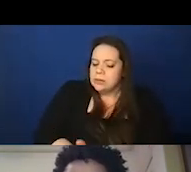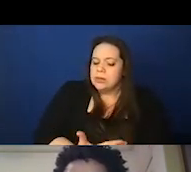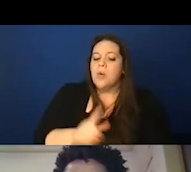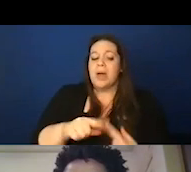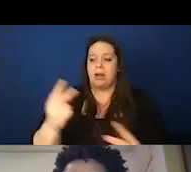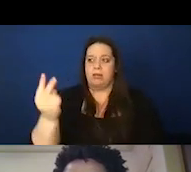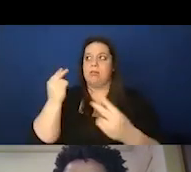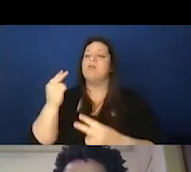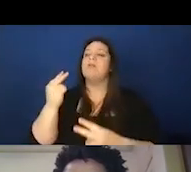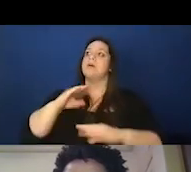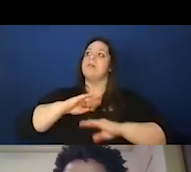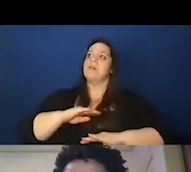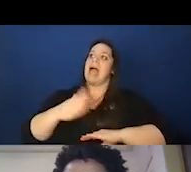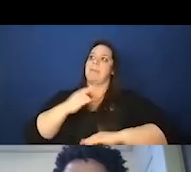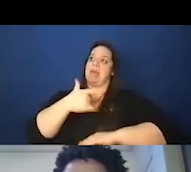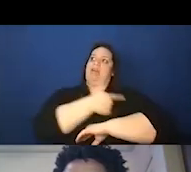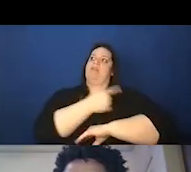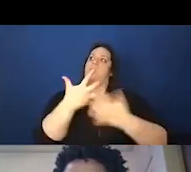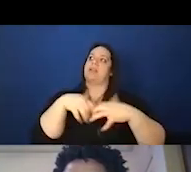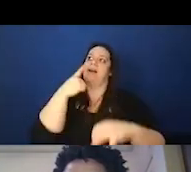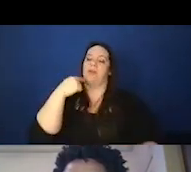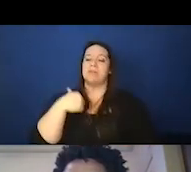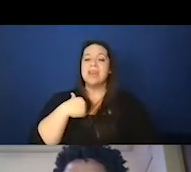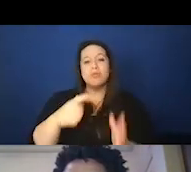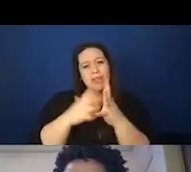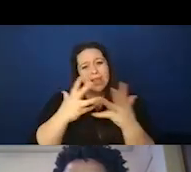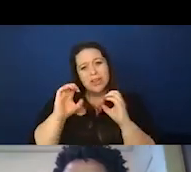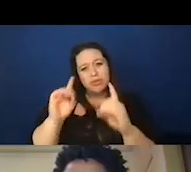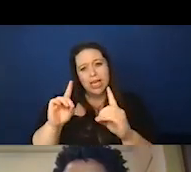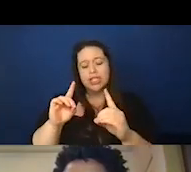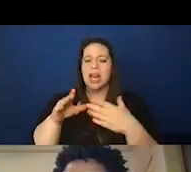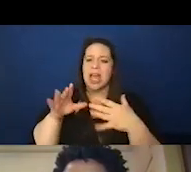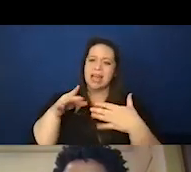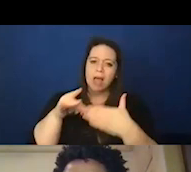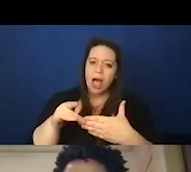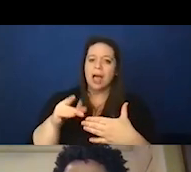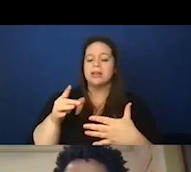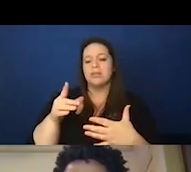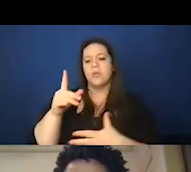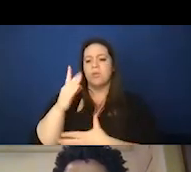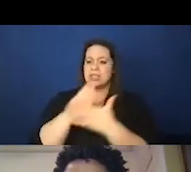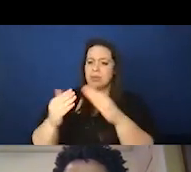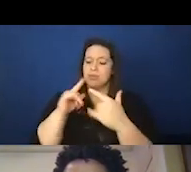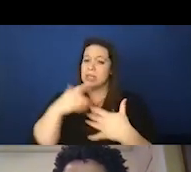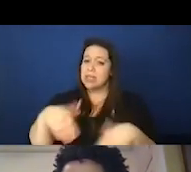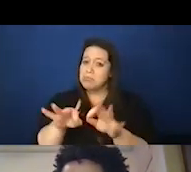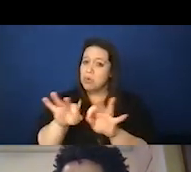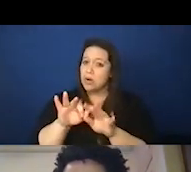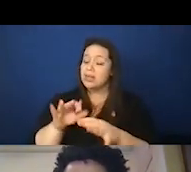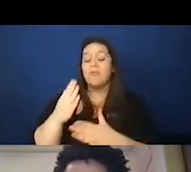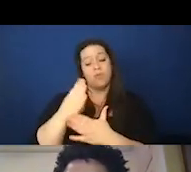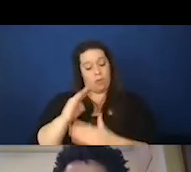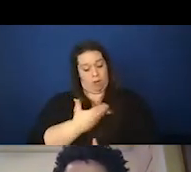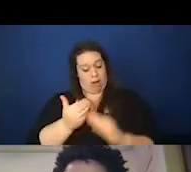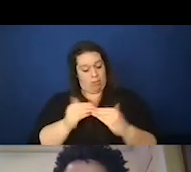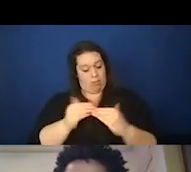But a lot of education, a lot of hand holding, looking in certain communities, it's real important. Churches are big in our